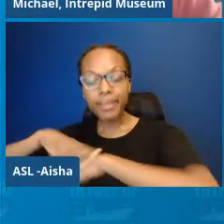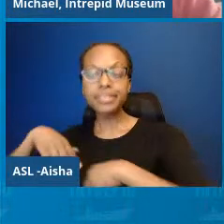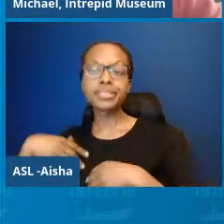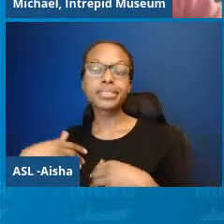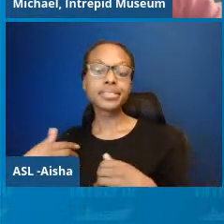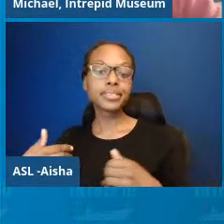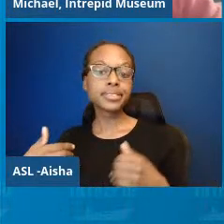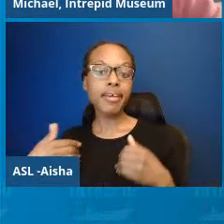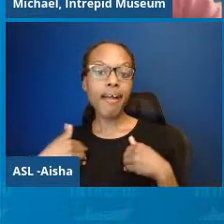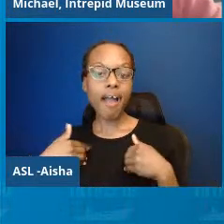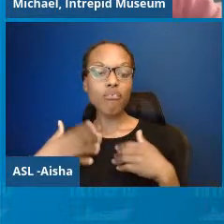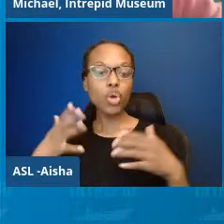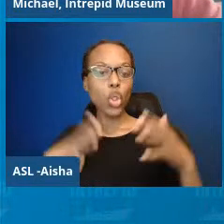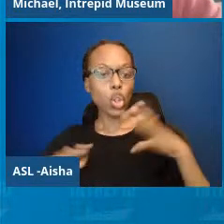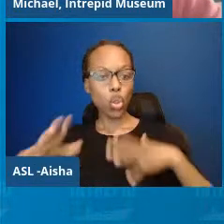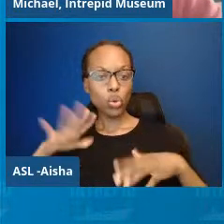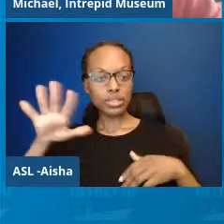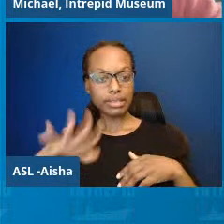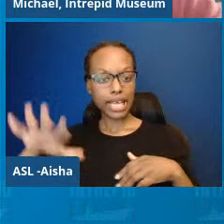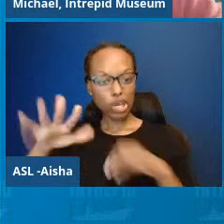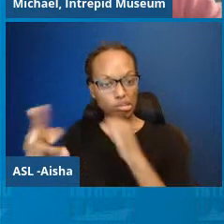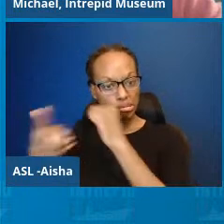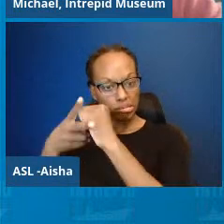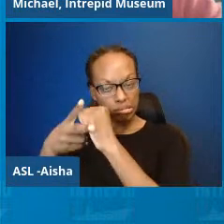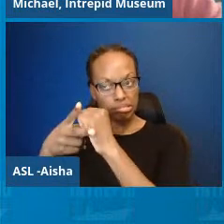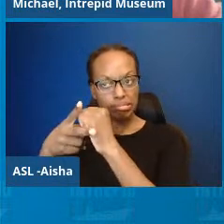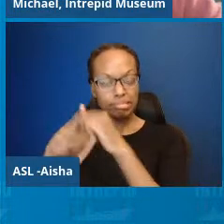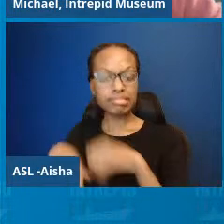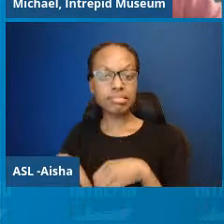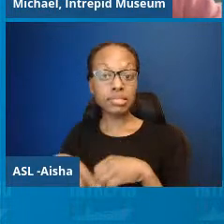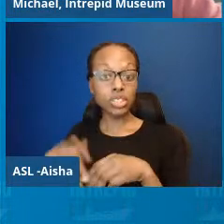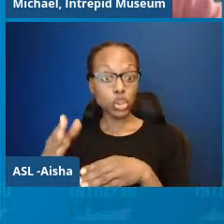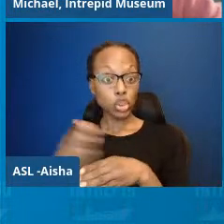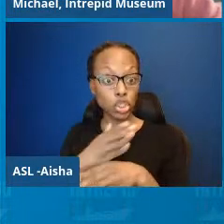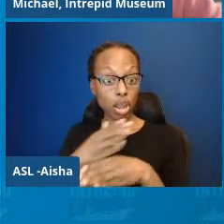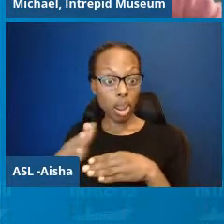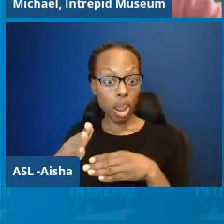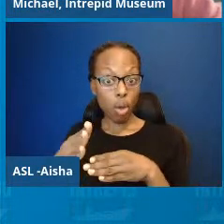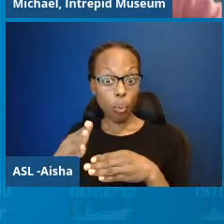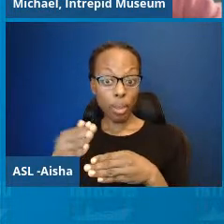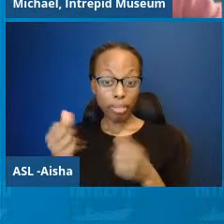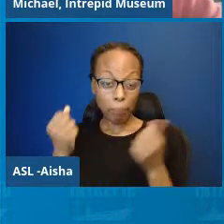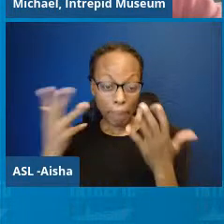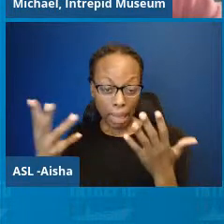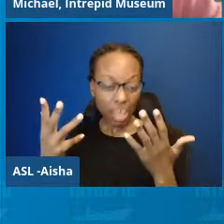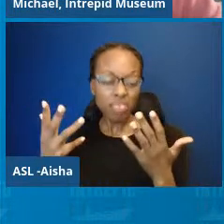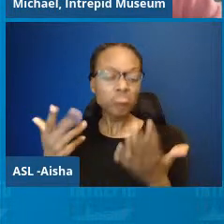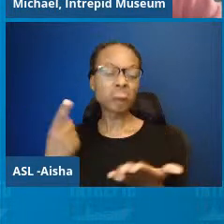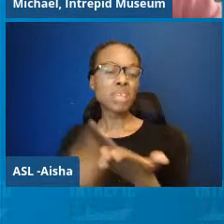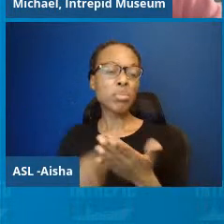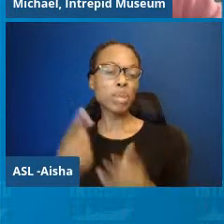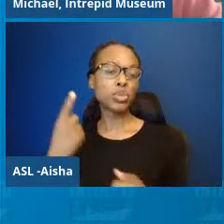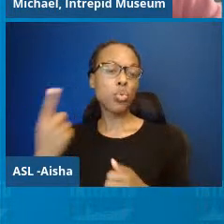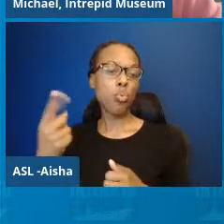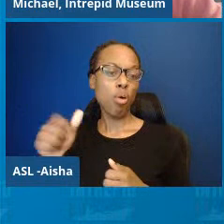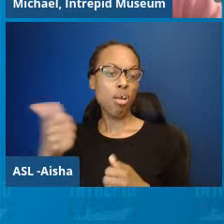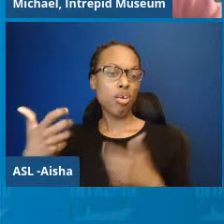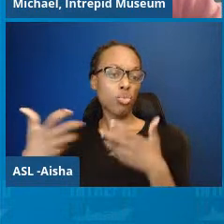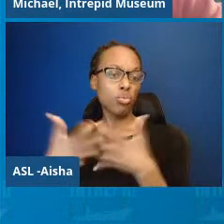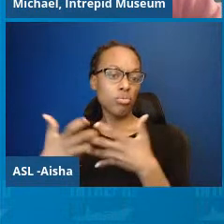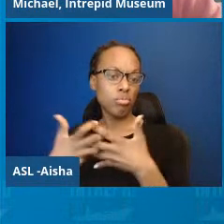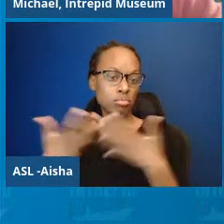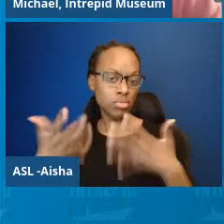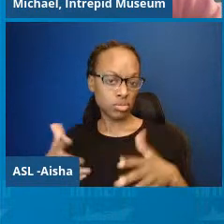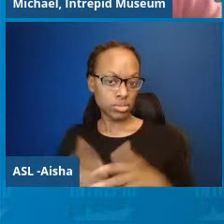more place to store your clothes, and really only sharing the room with one other person in some cases. But let's take a look at